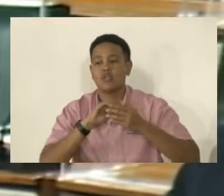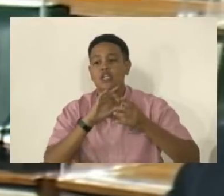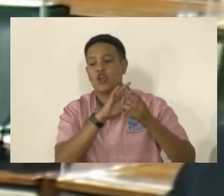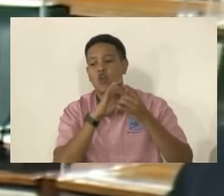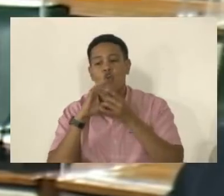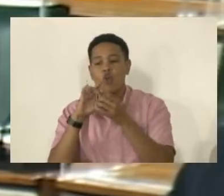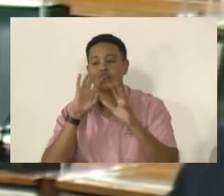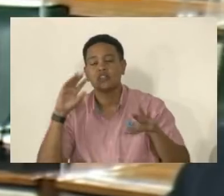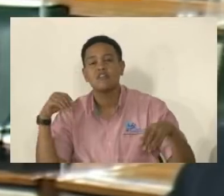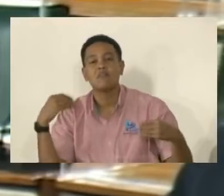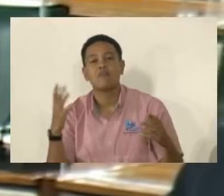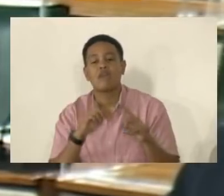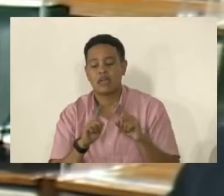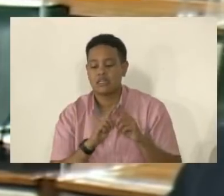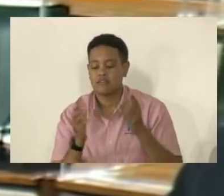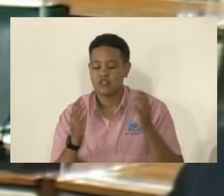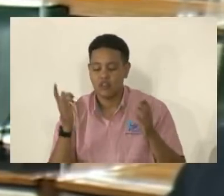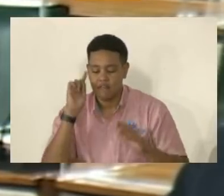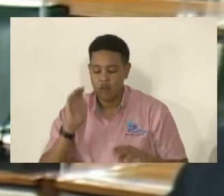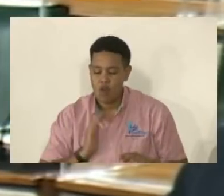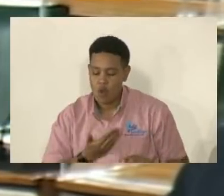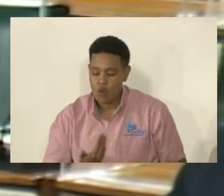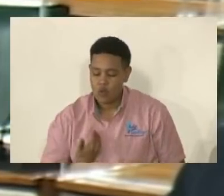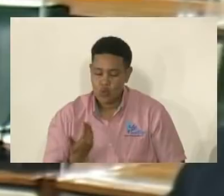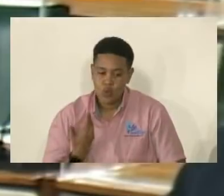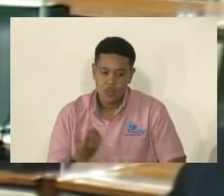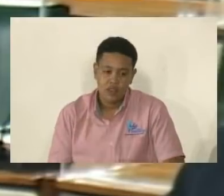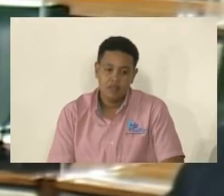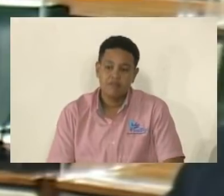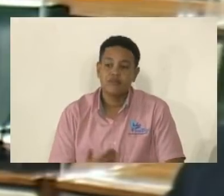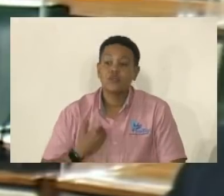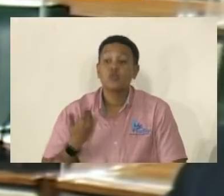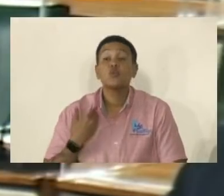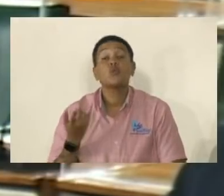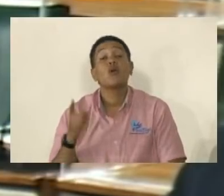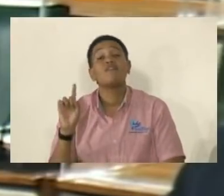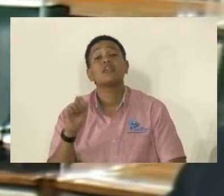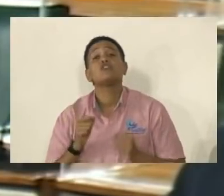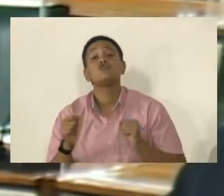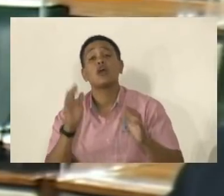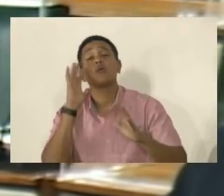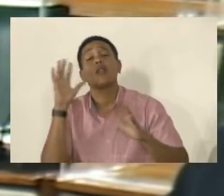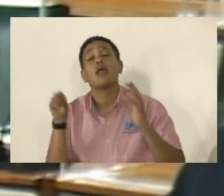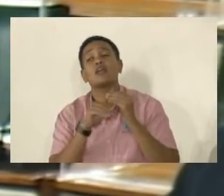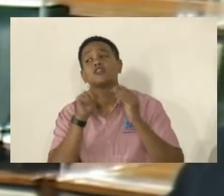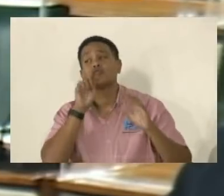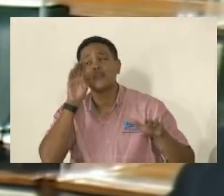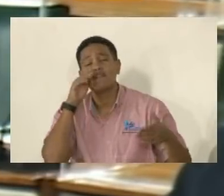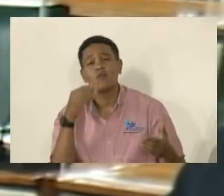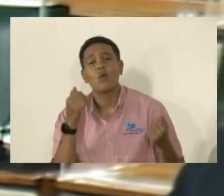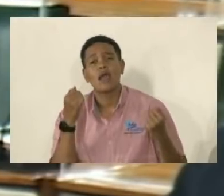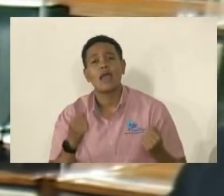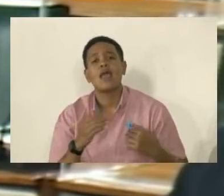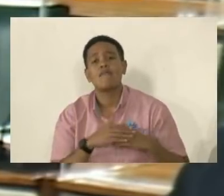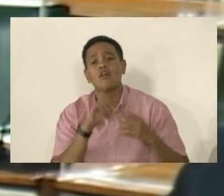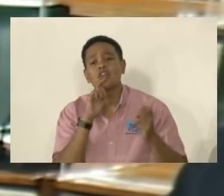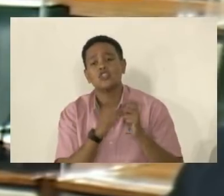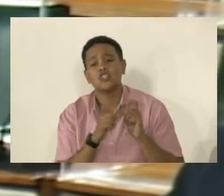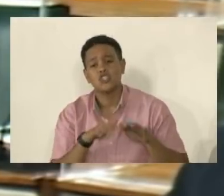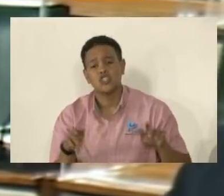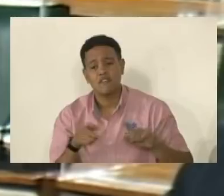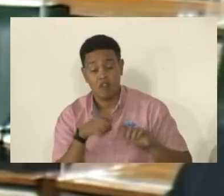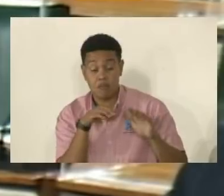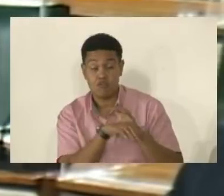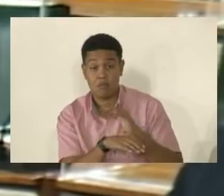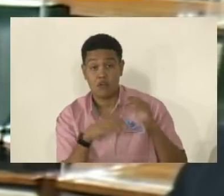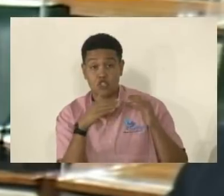the delivery of services to our youth. The youth offending strategy will also focus heavily on diverting children from the criminal justice